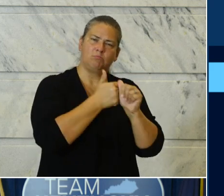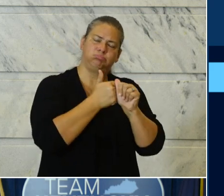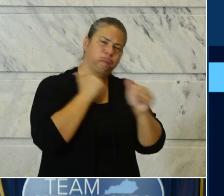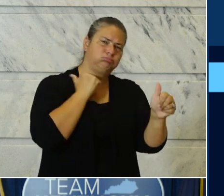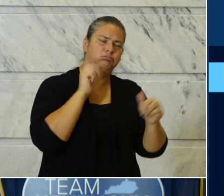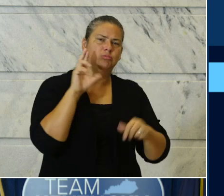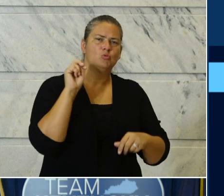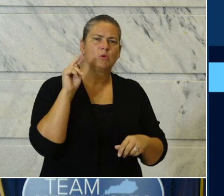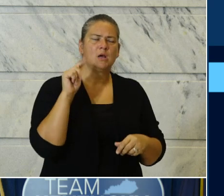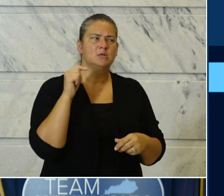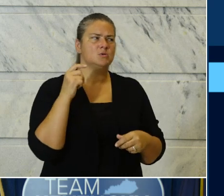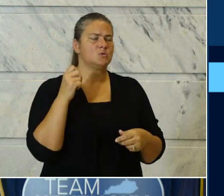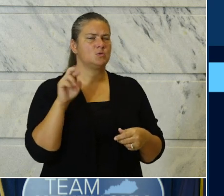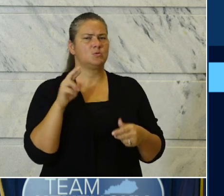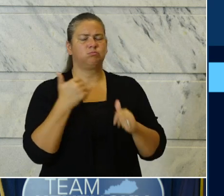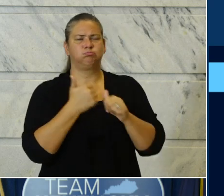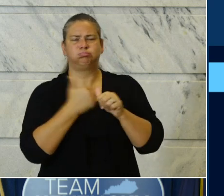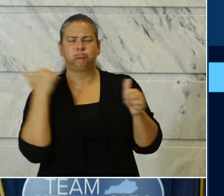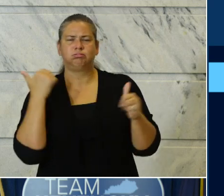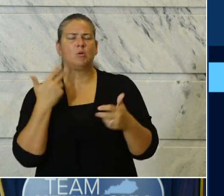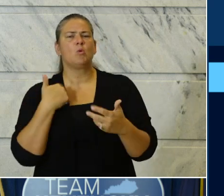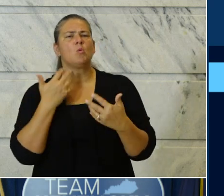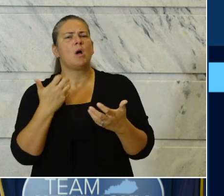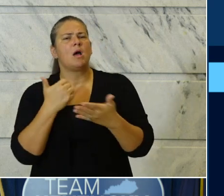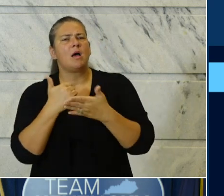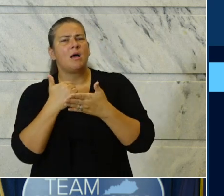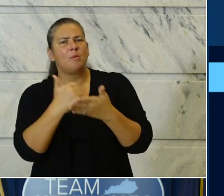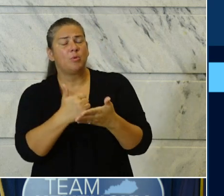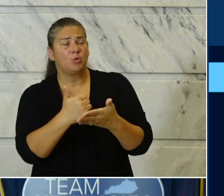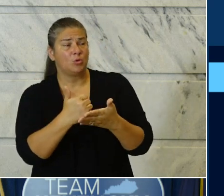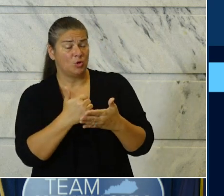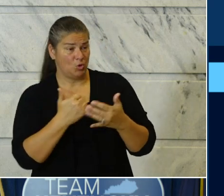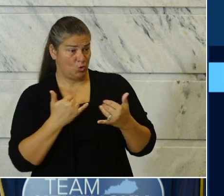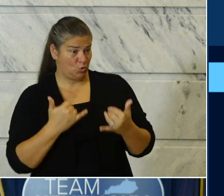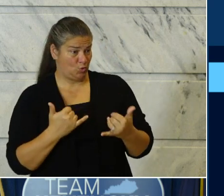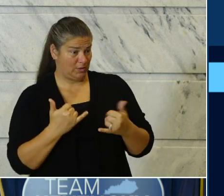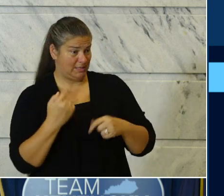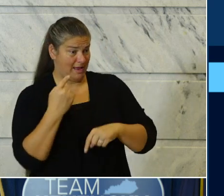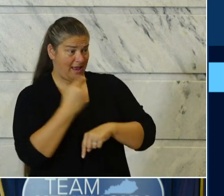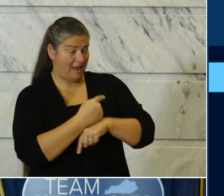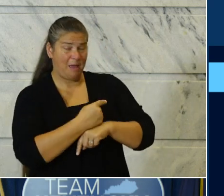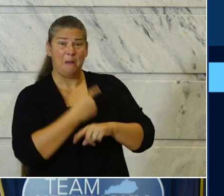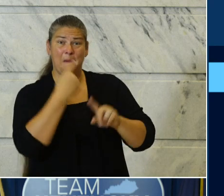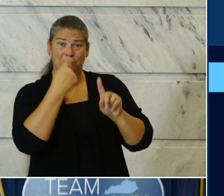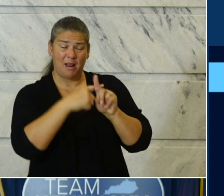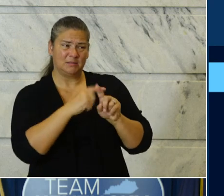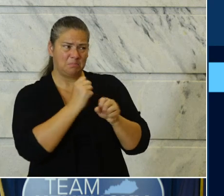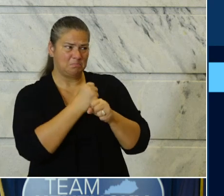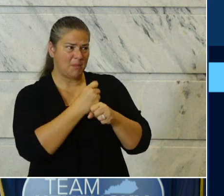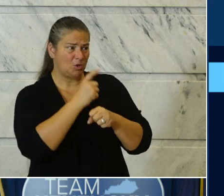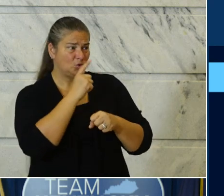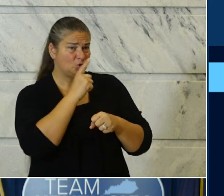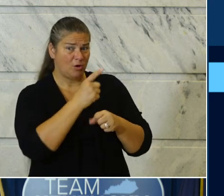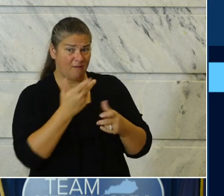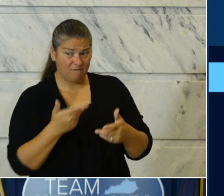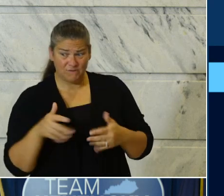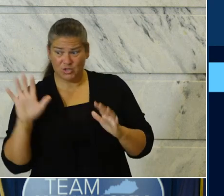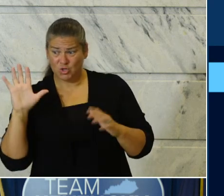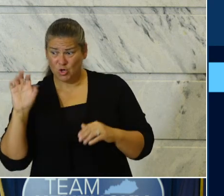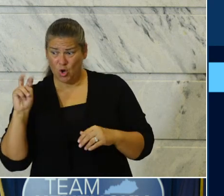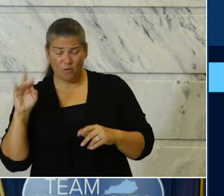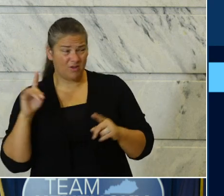rent, because we want to help you not just in the crisis of today, but ensure that you do not emerge from it with too